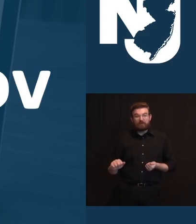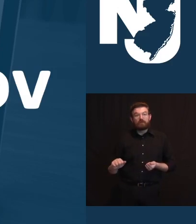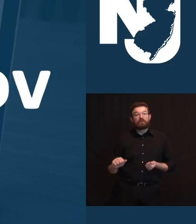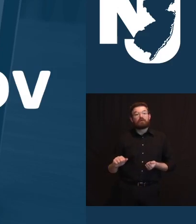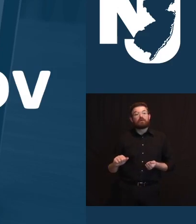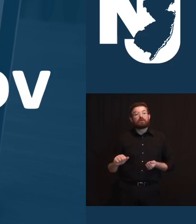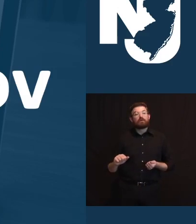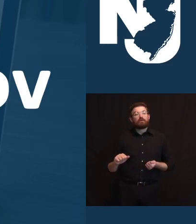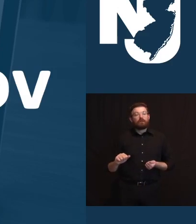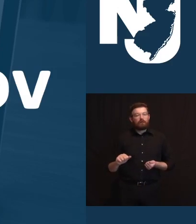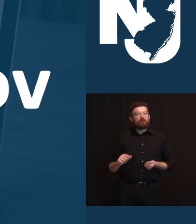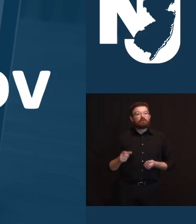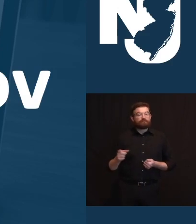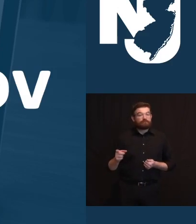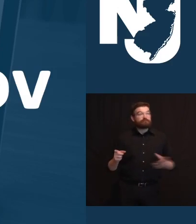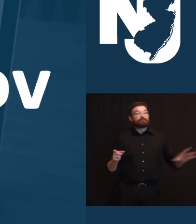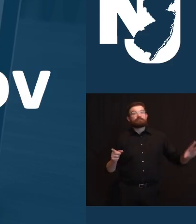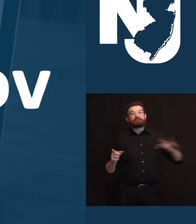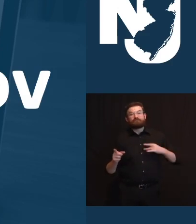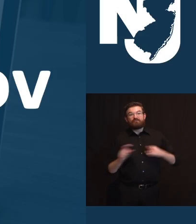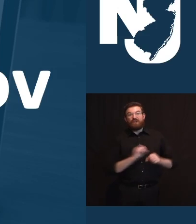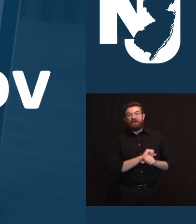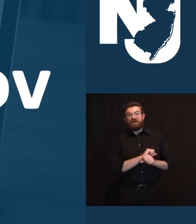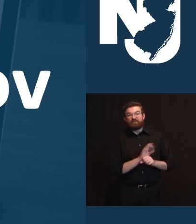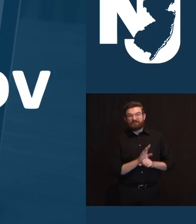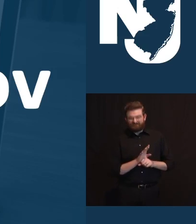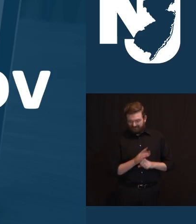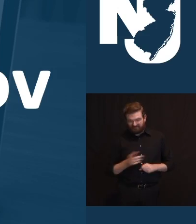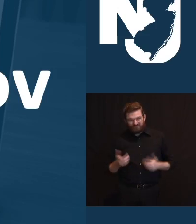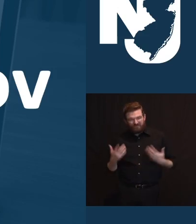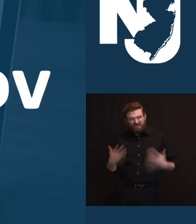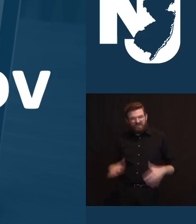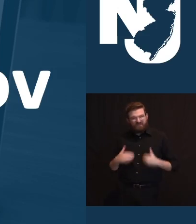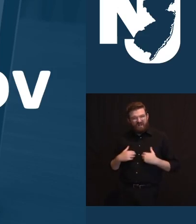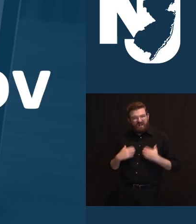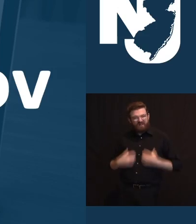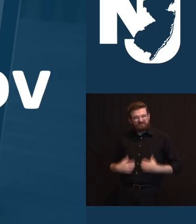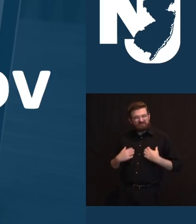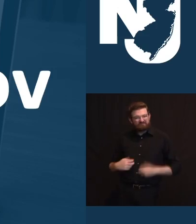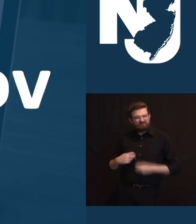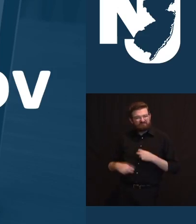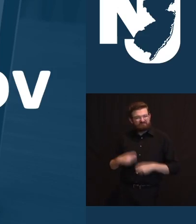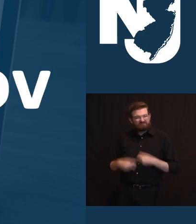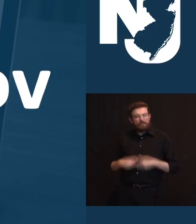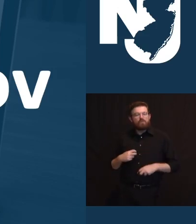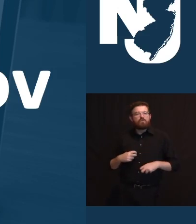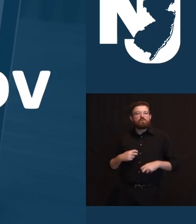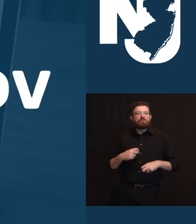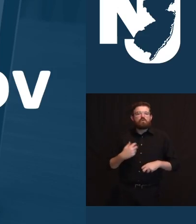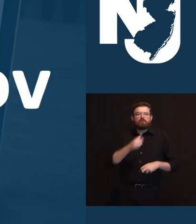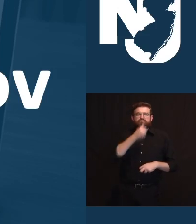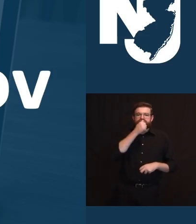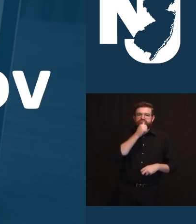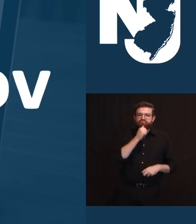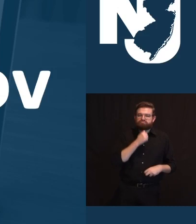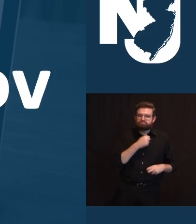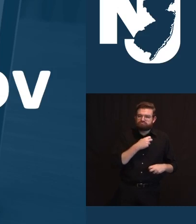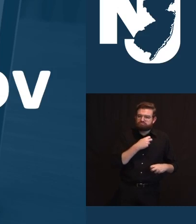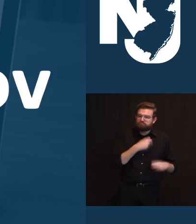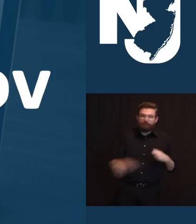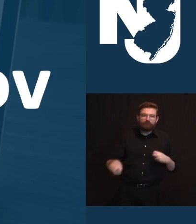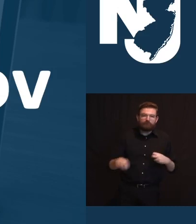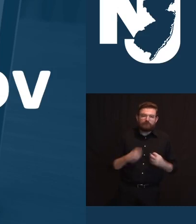her, important when she got COVID-19, because she battled this, man, and she was at the edge. Her husband, Jerry, by the